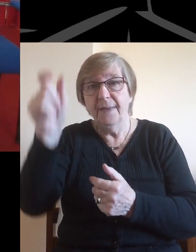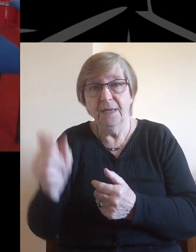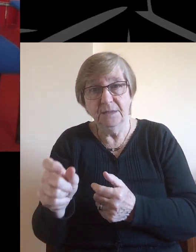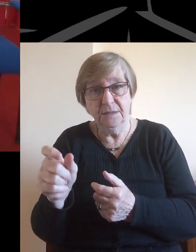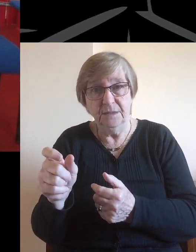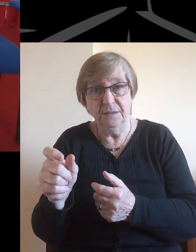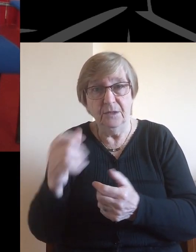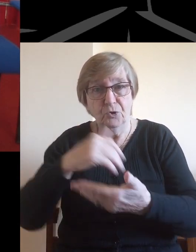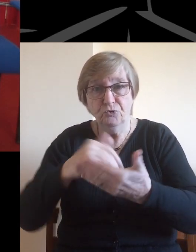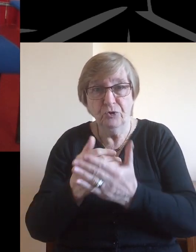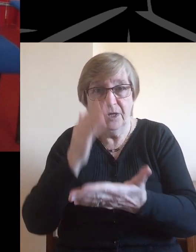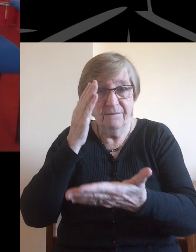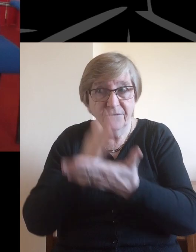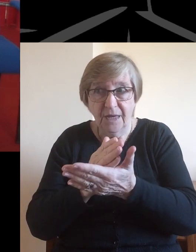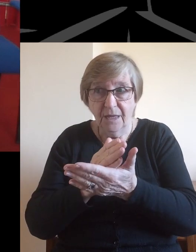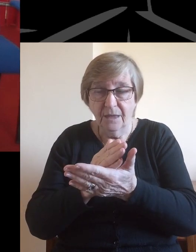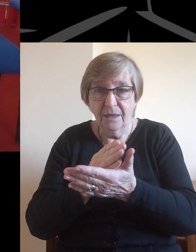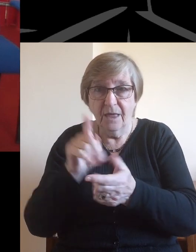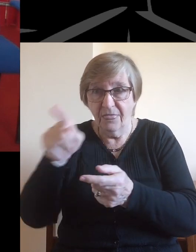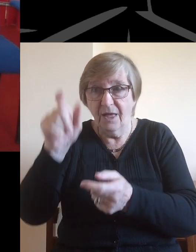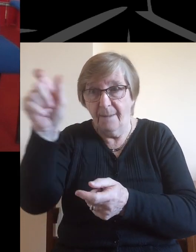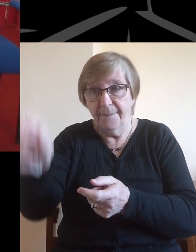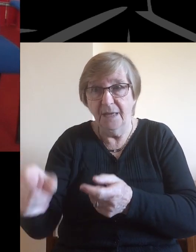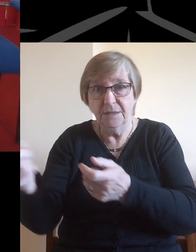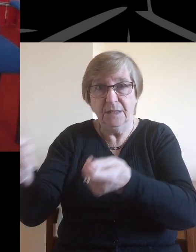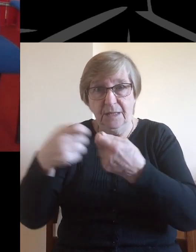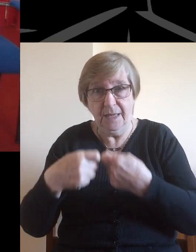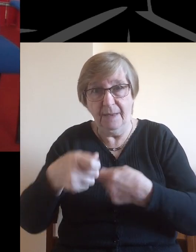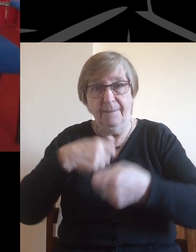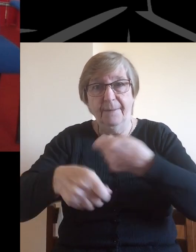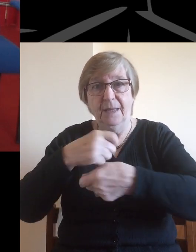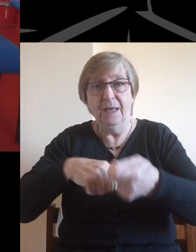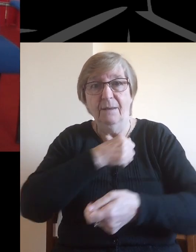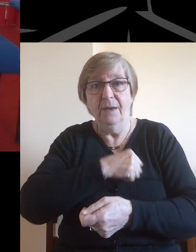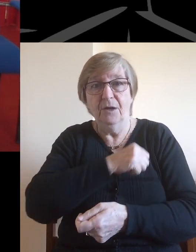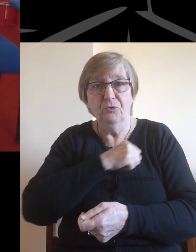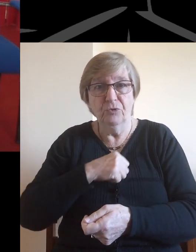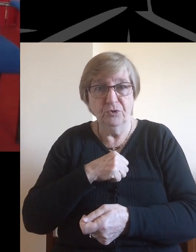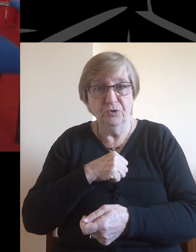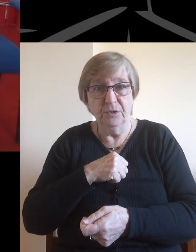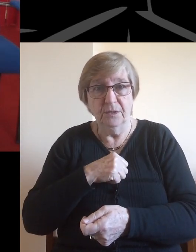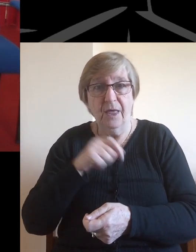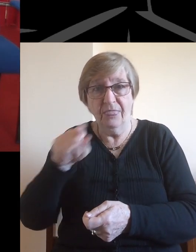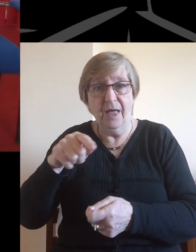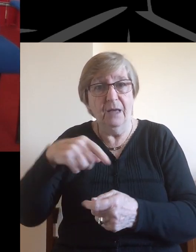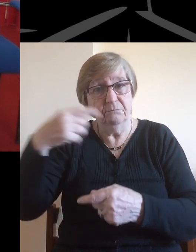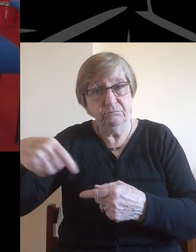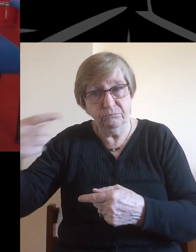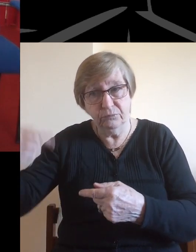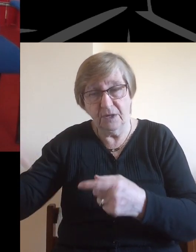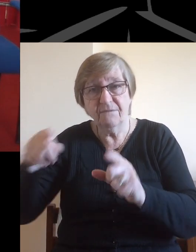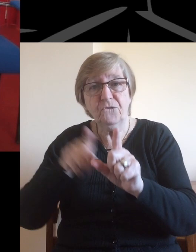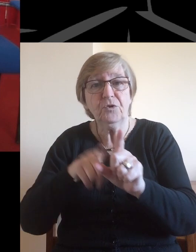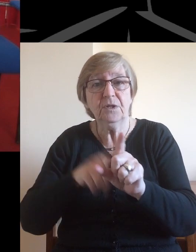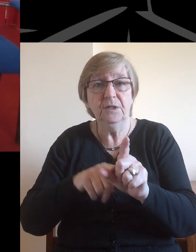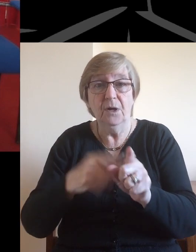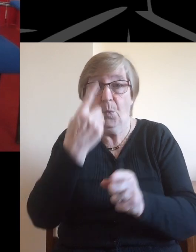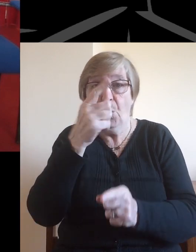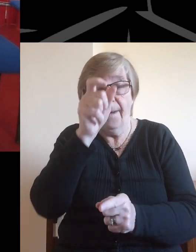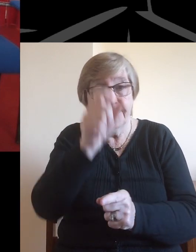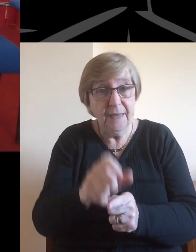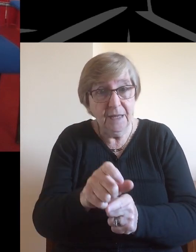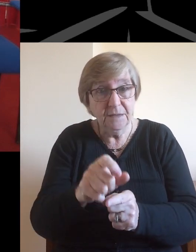year to faith in Christ. And that continued year after year. One